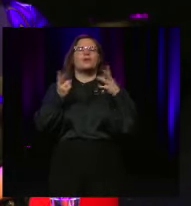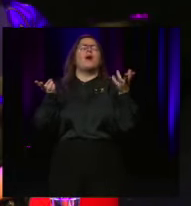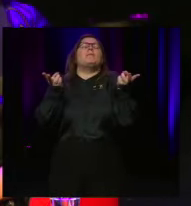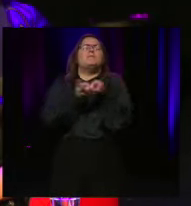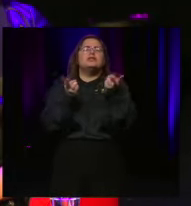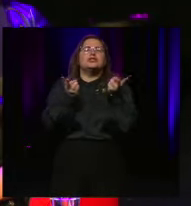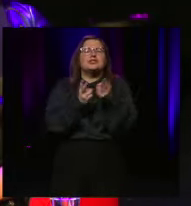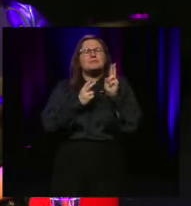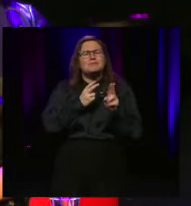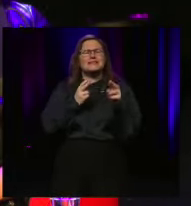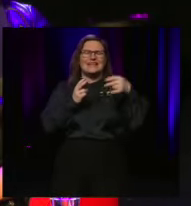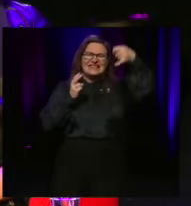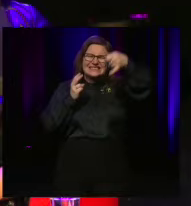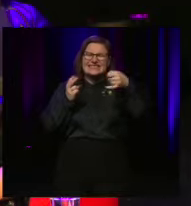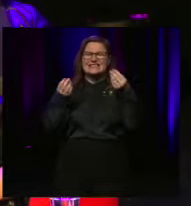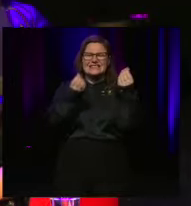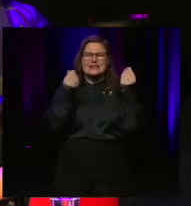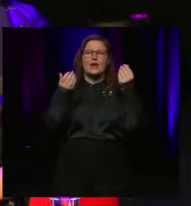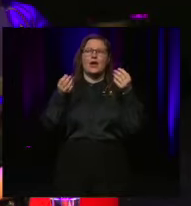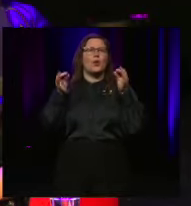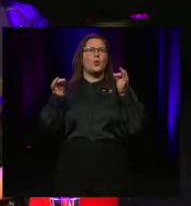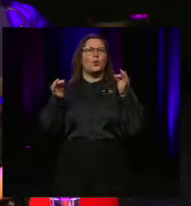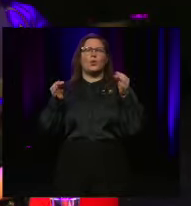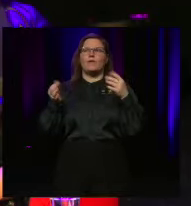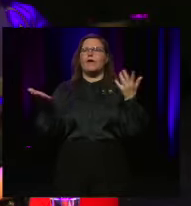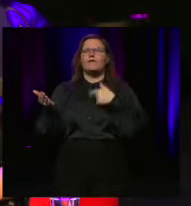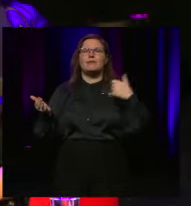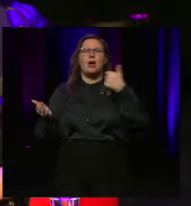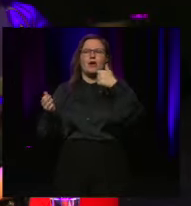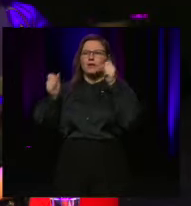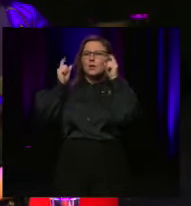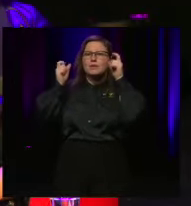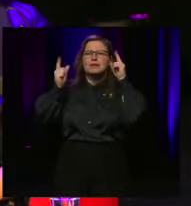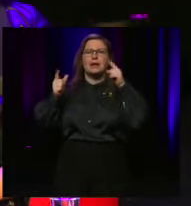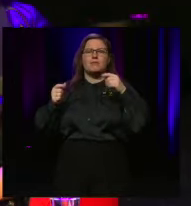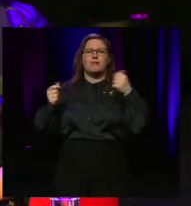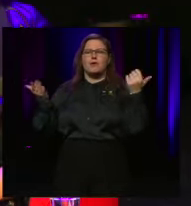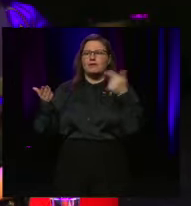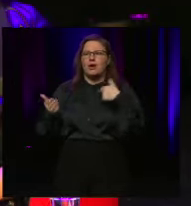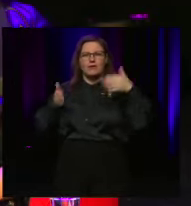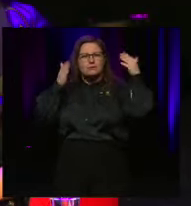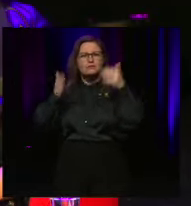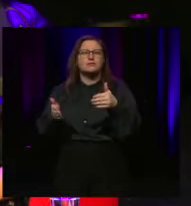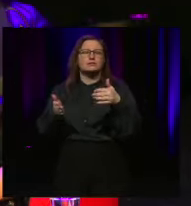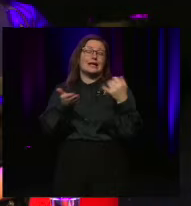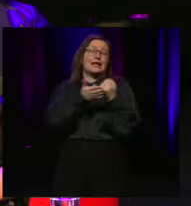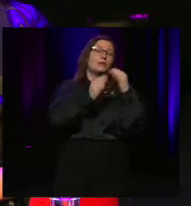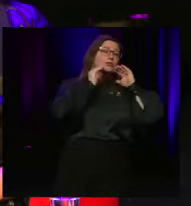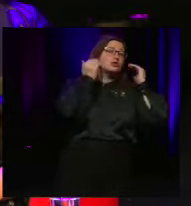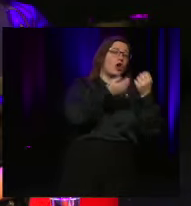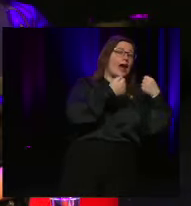means for what we should pay attention to in our social and political